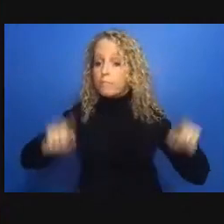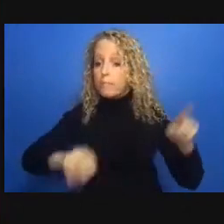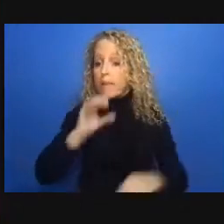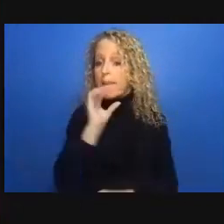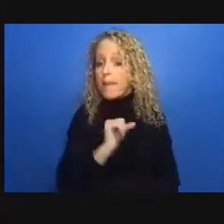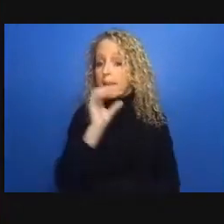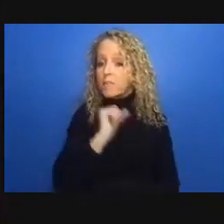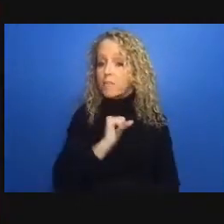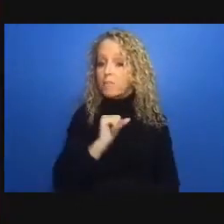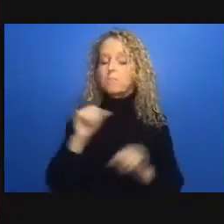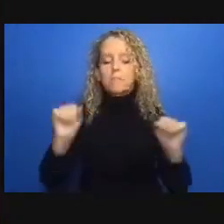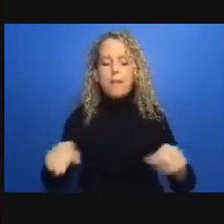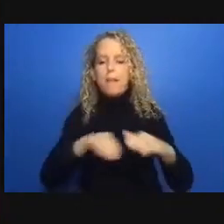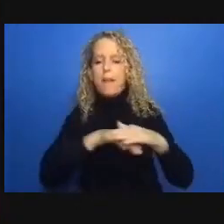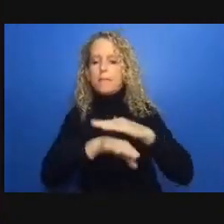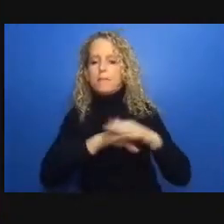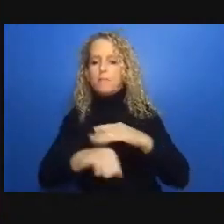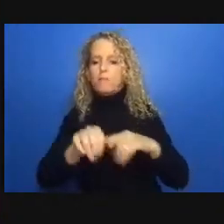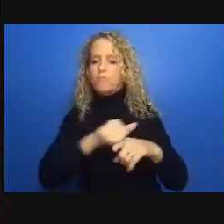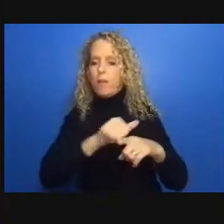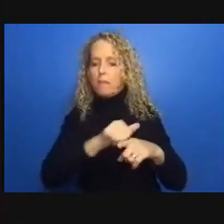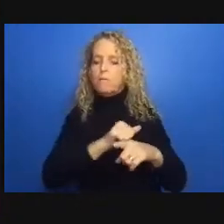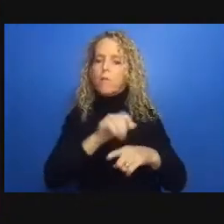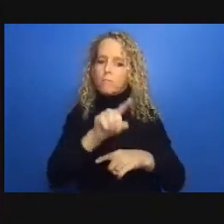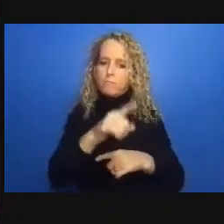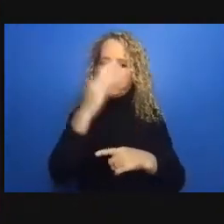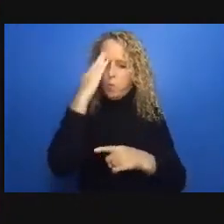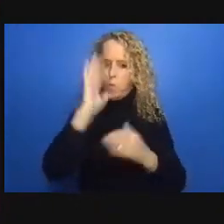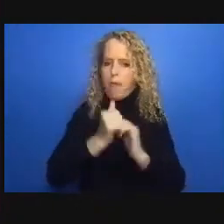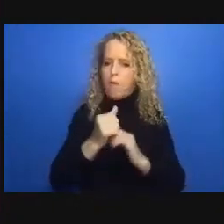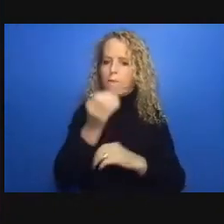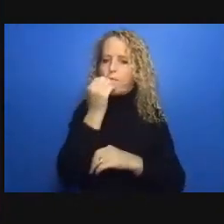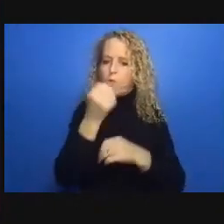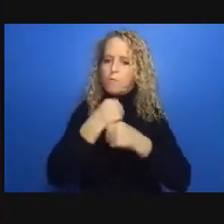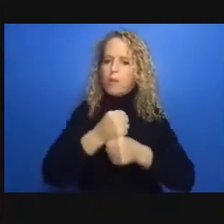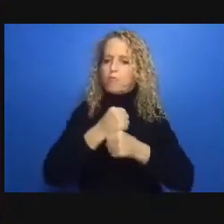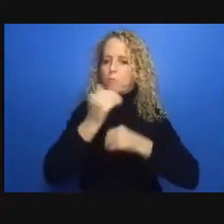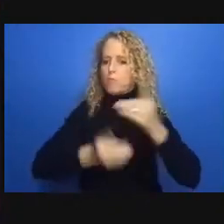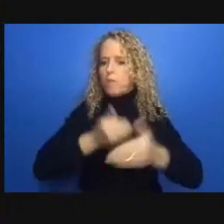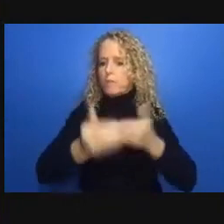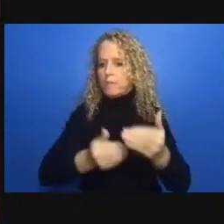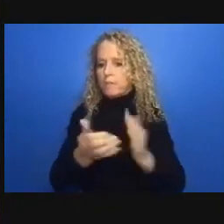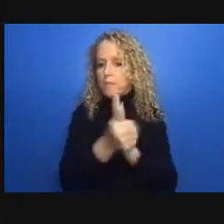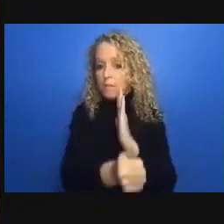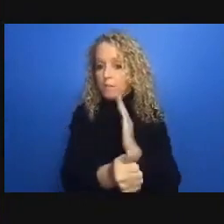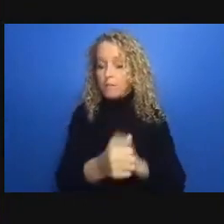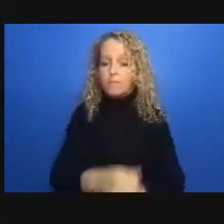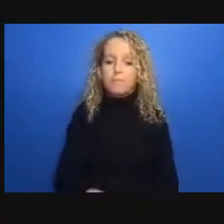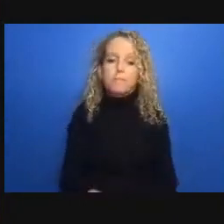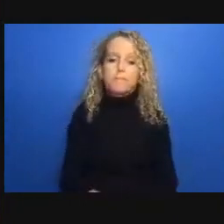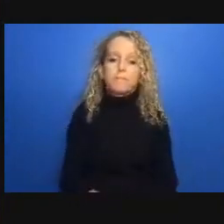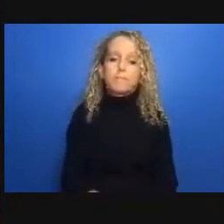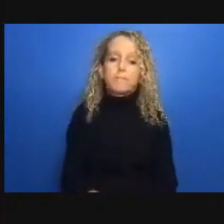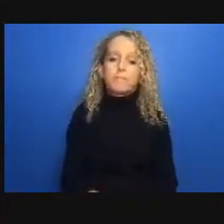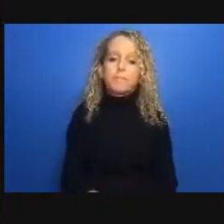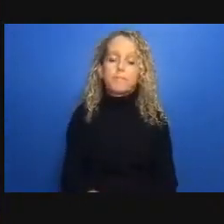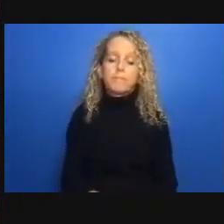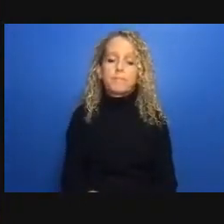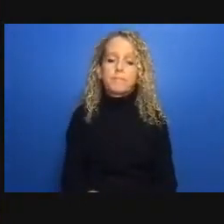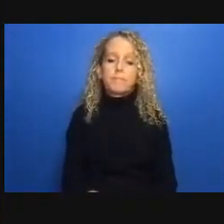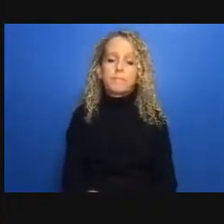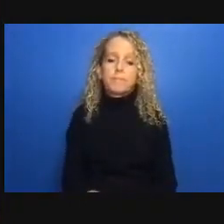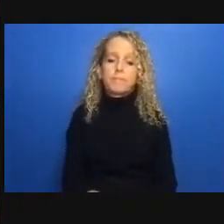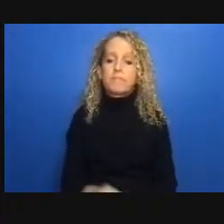access training to develop their food production and processing skills. More efforts could be focused on benefiting from the wisdom